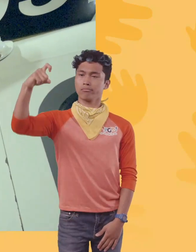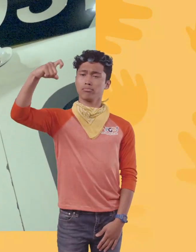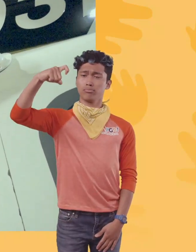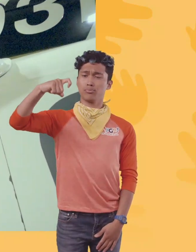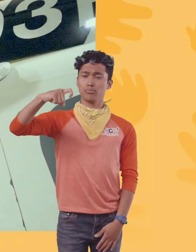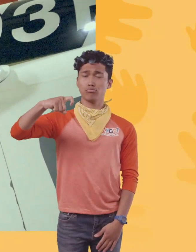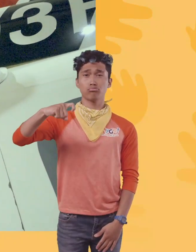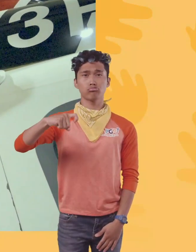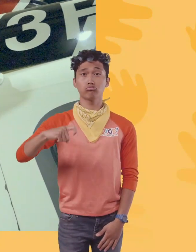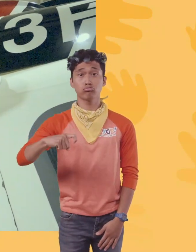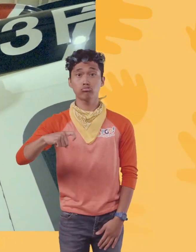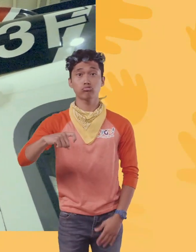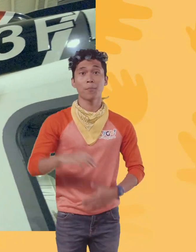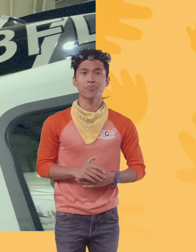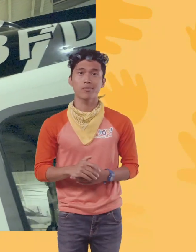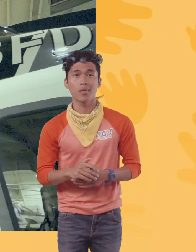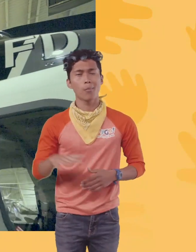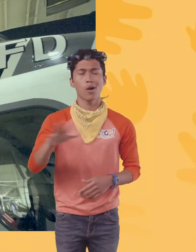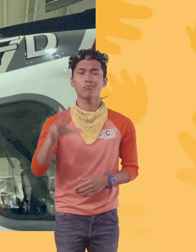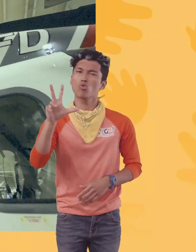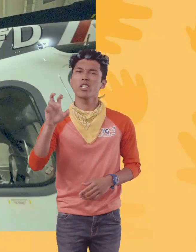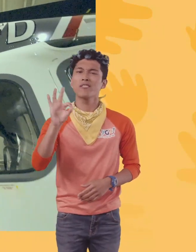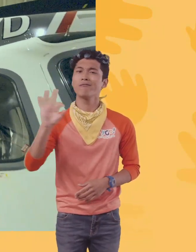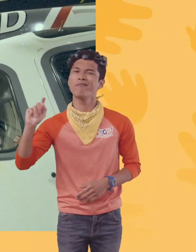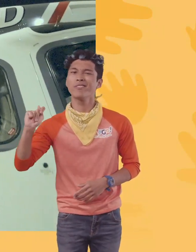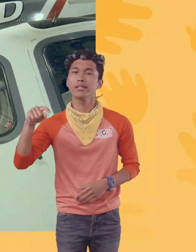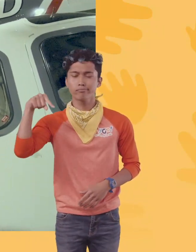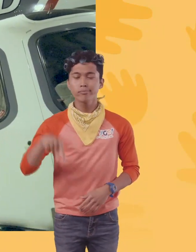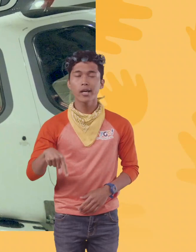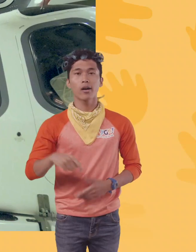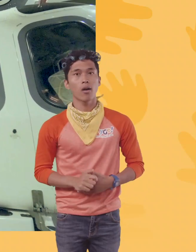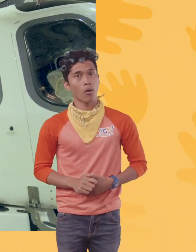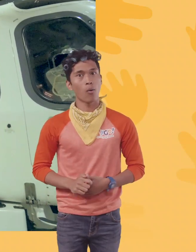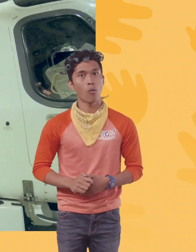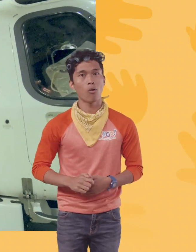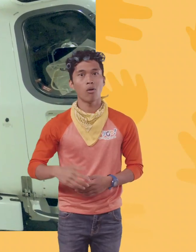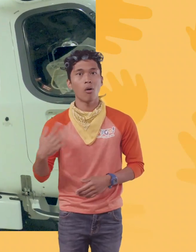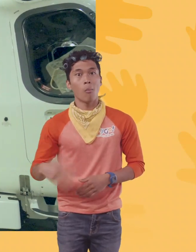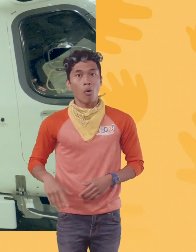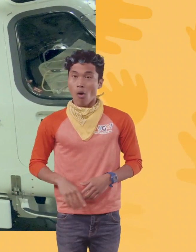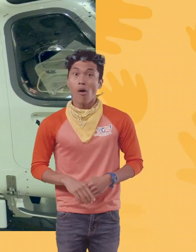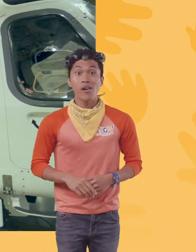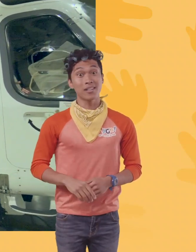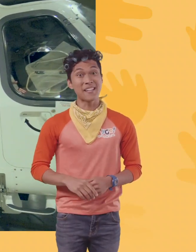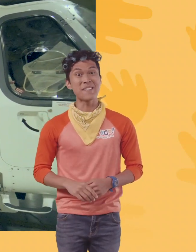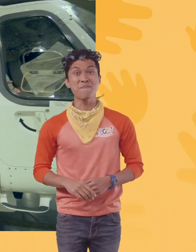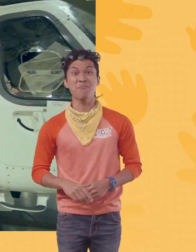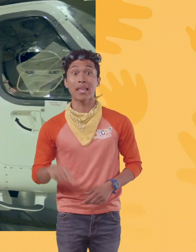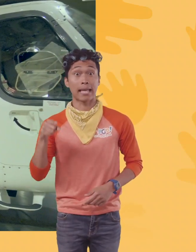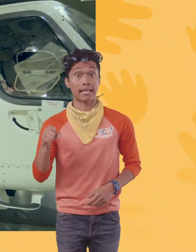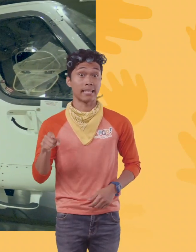down. Yeah, about 300 feet roughly. That is so